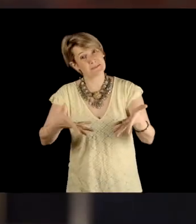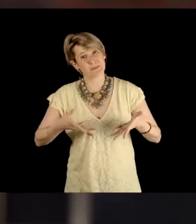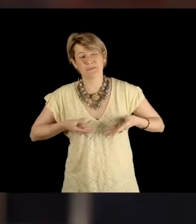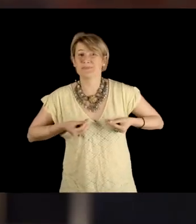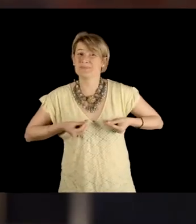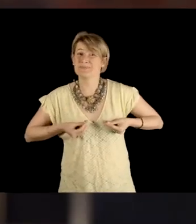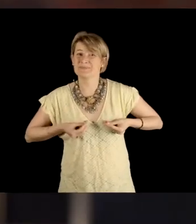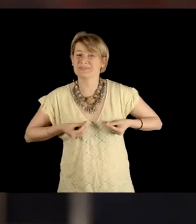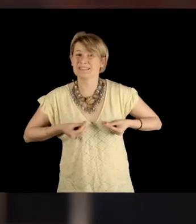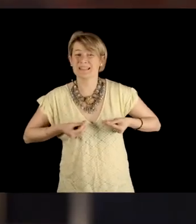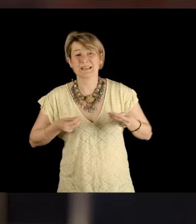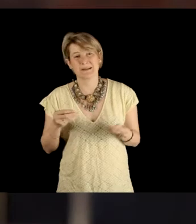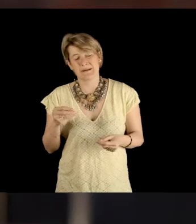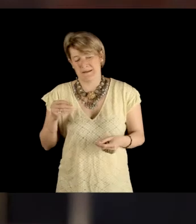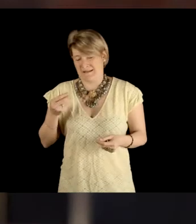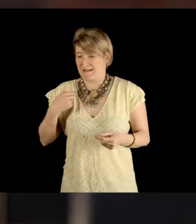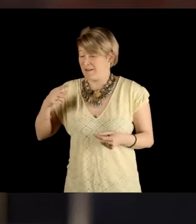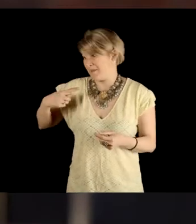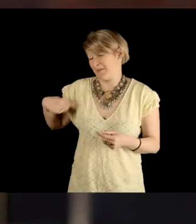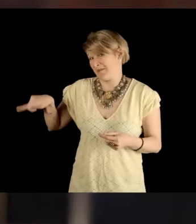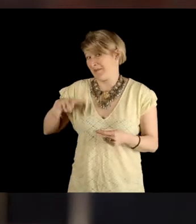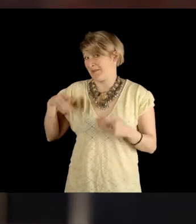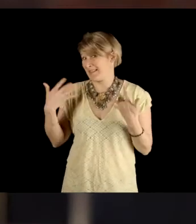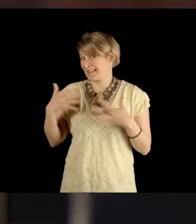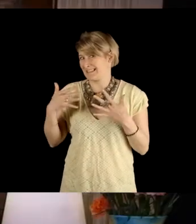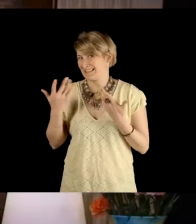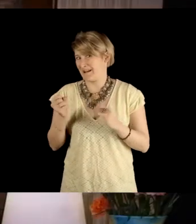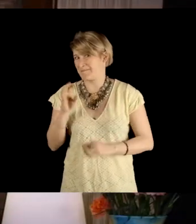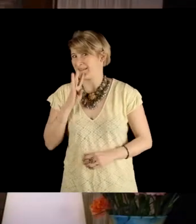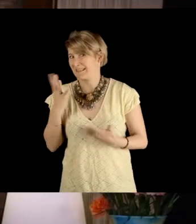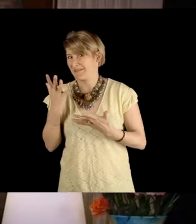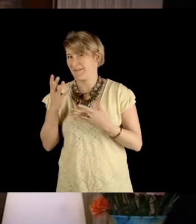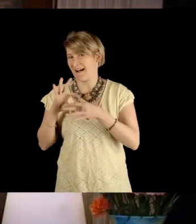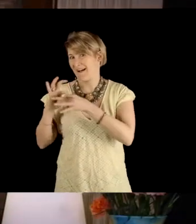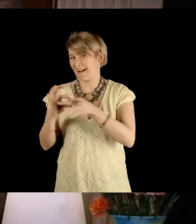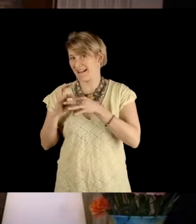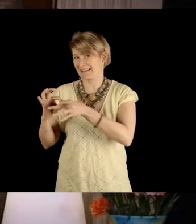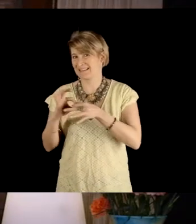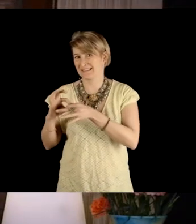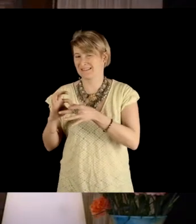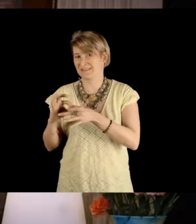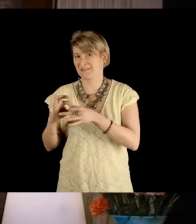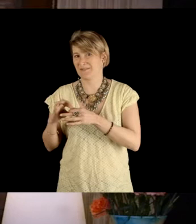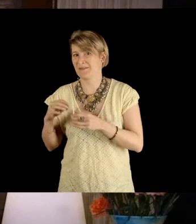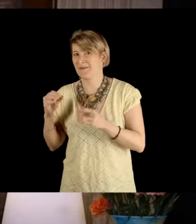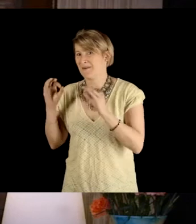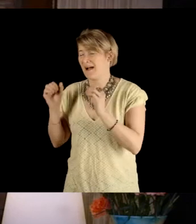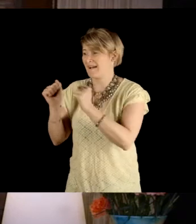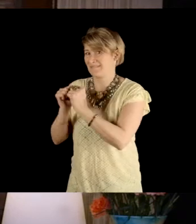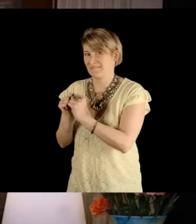Namaste and hello everyone. Welcome back. Today is the third and